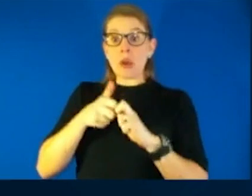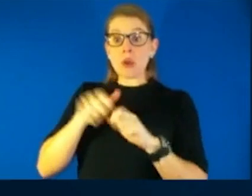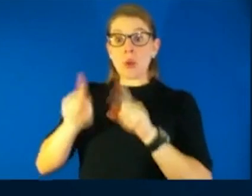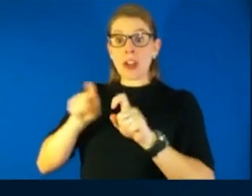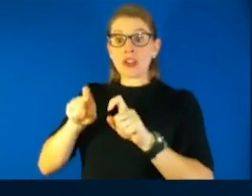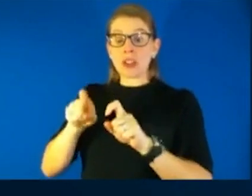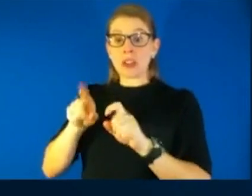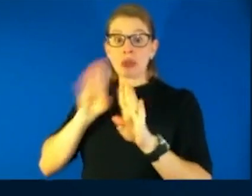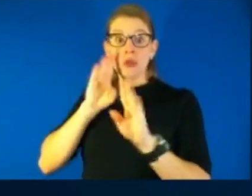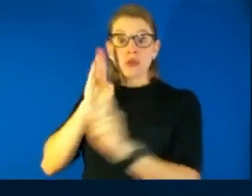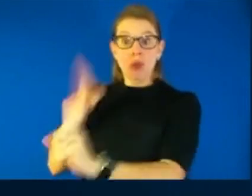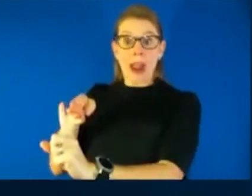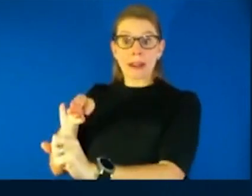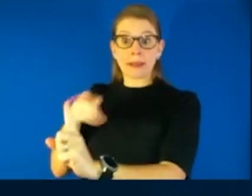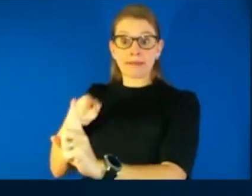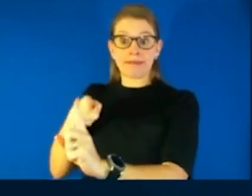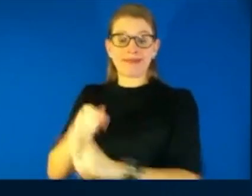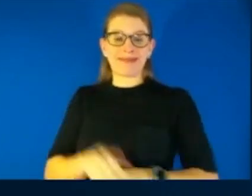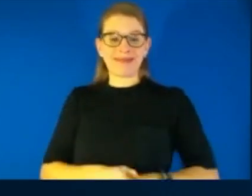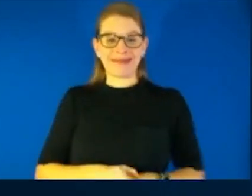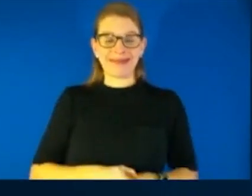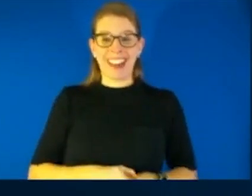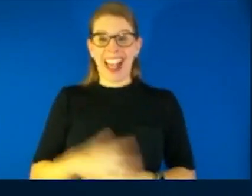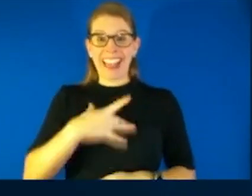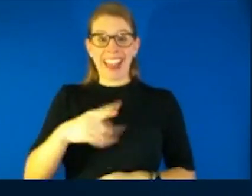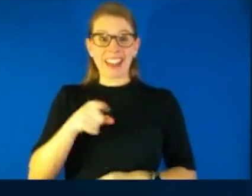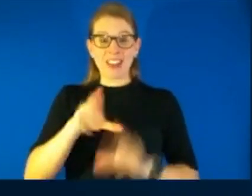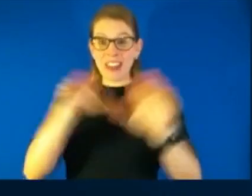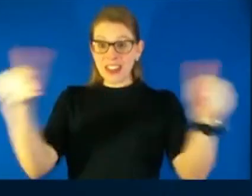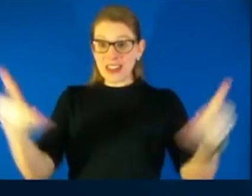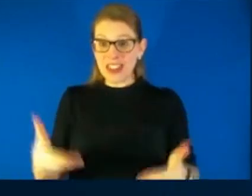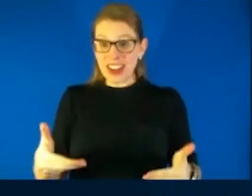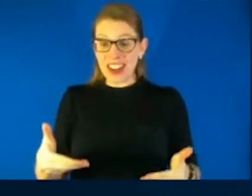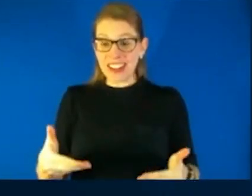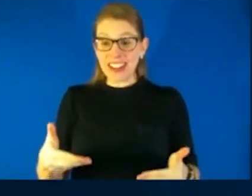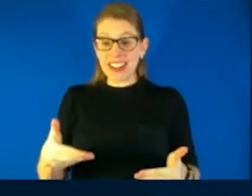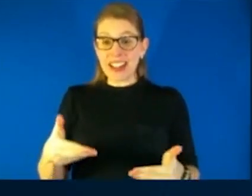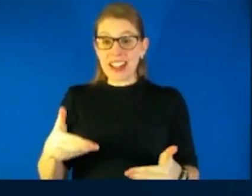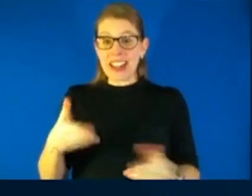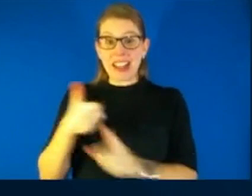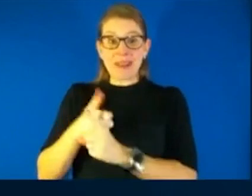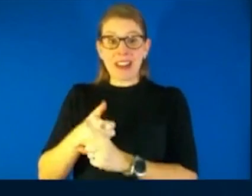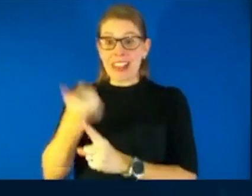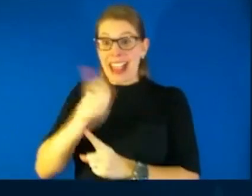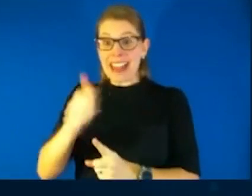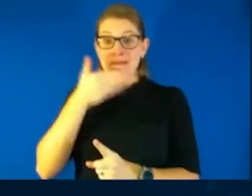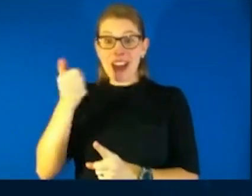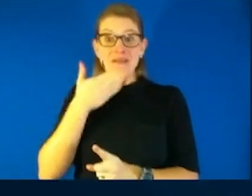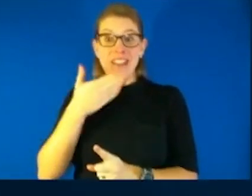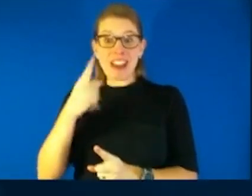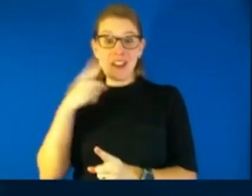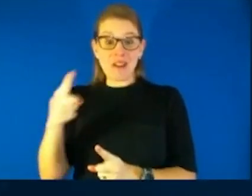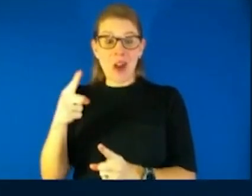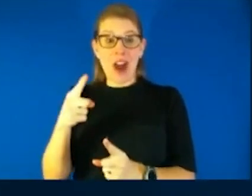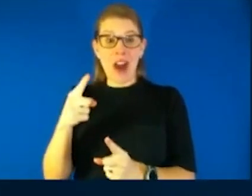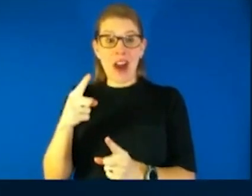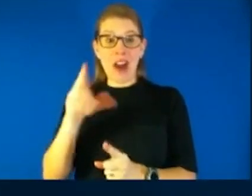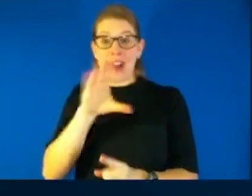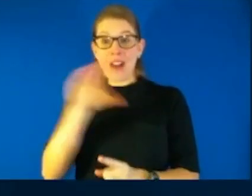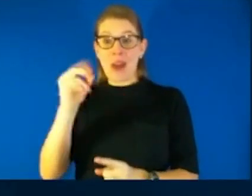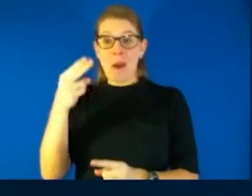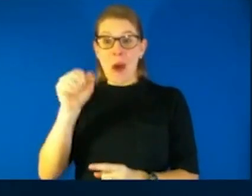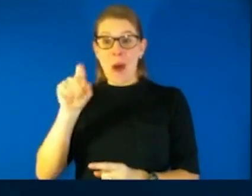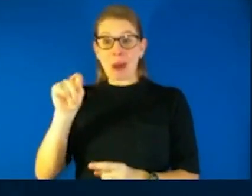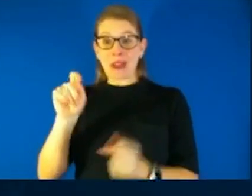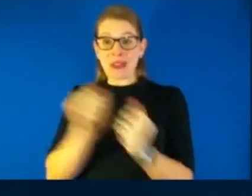Oh, fantastic. I like how you introduced. I couldn't have introduced him any better. So thank you for kind of co-hosting with me and just passing it